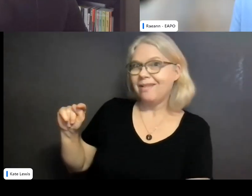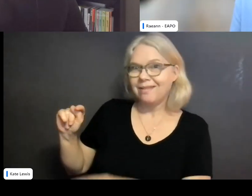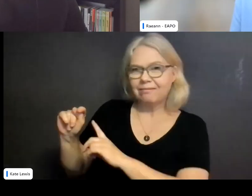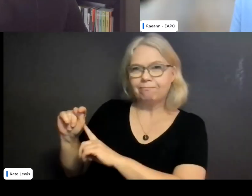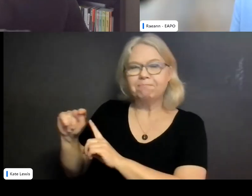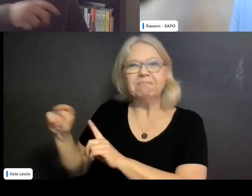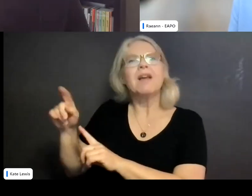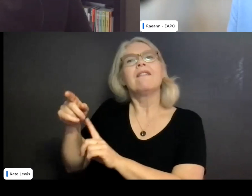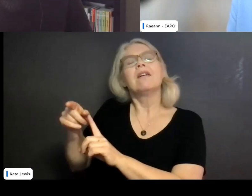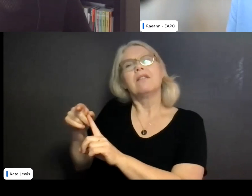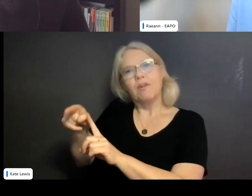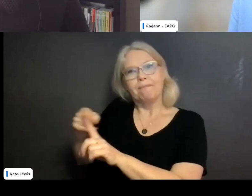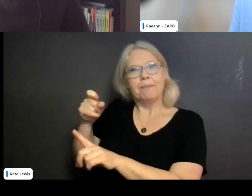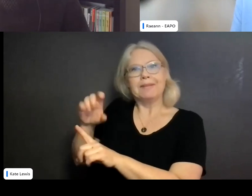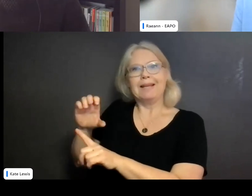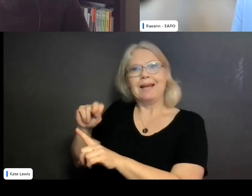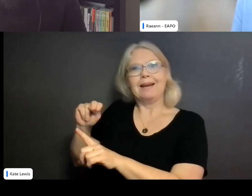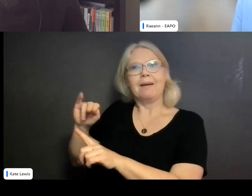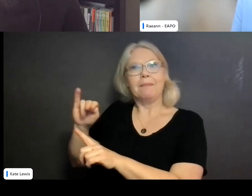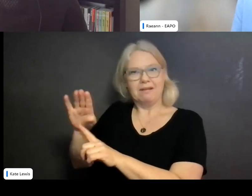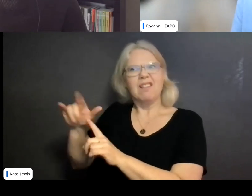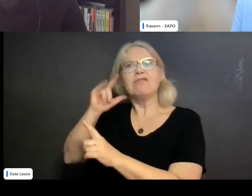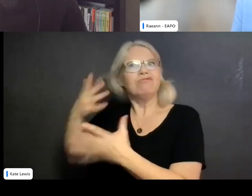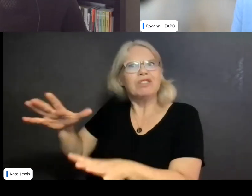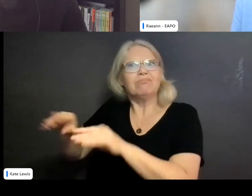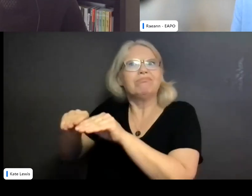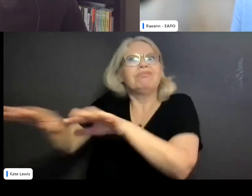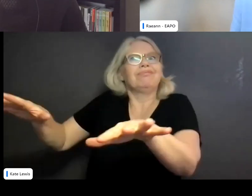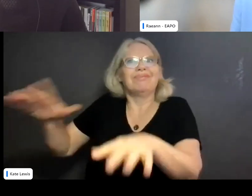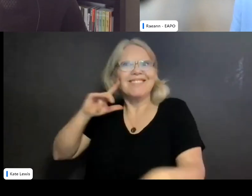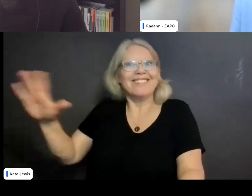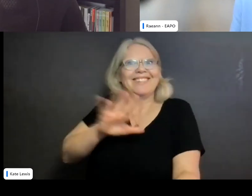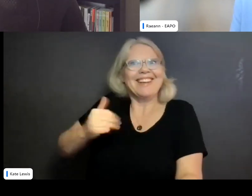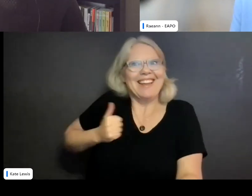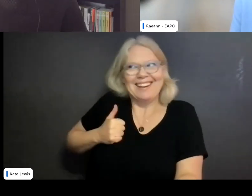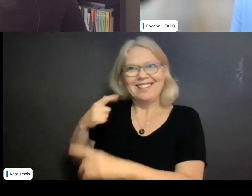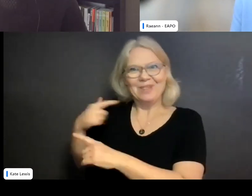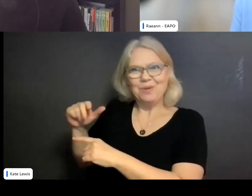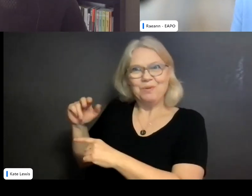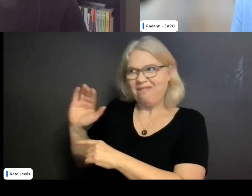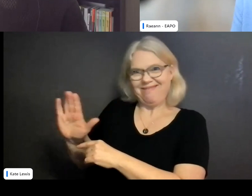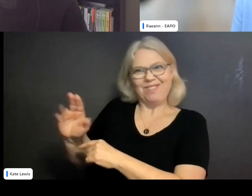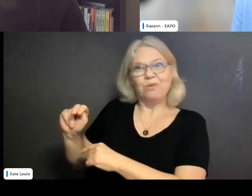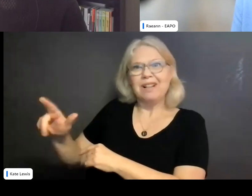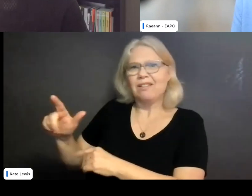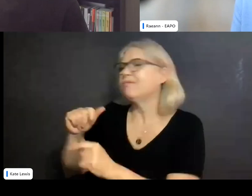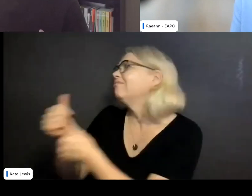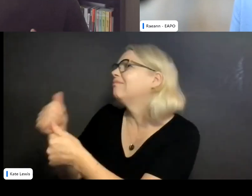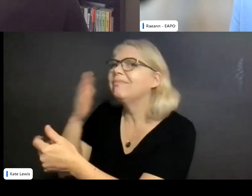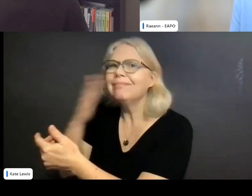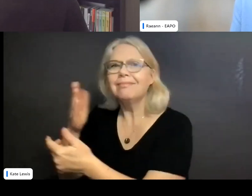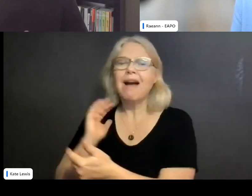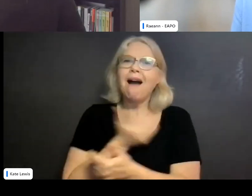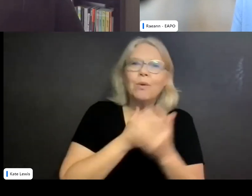and their work across Canada. So in their newsletter. So we do appreciate our collaboration and hope to continue working